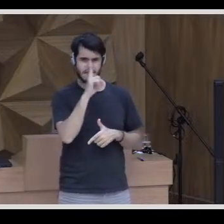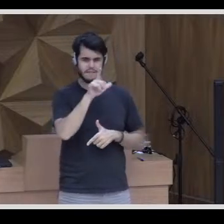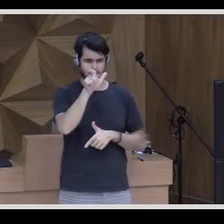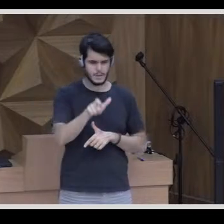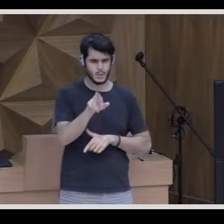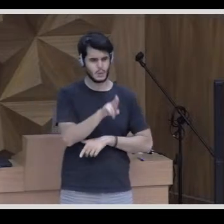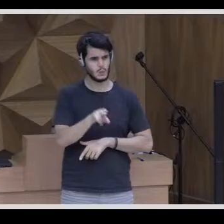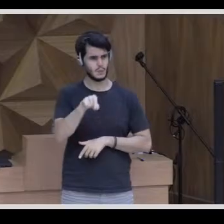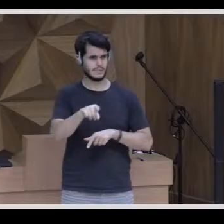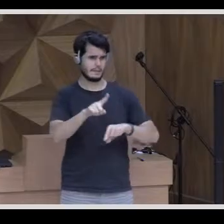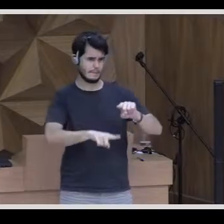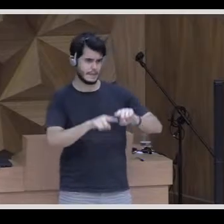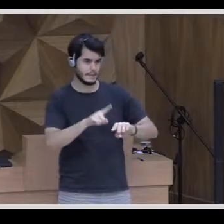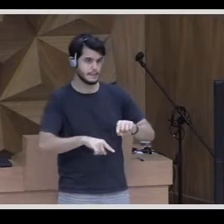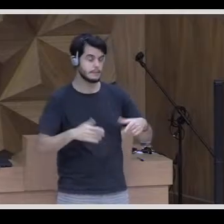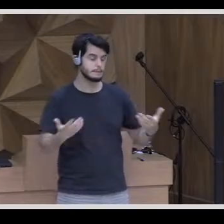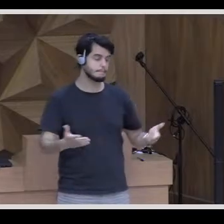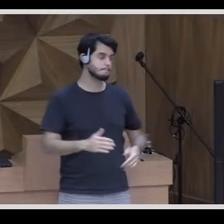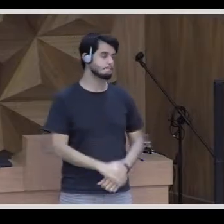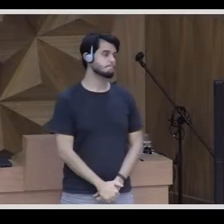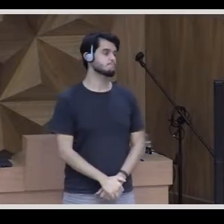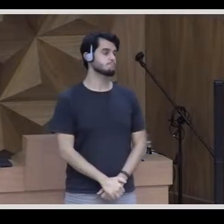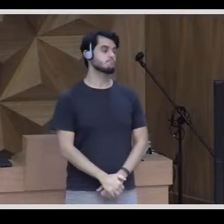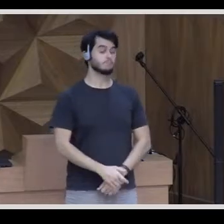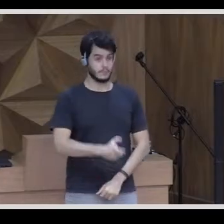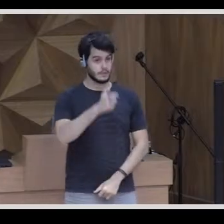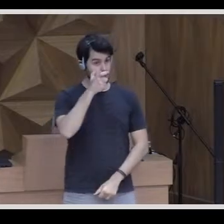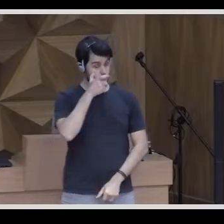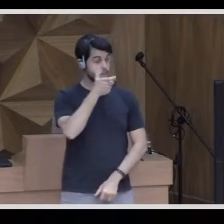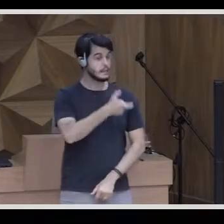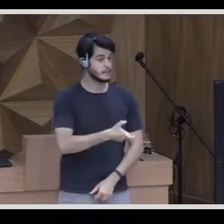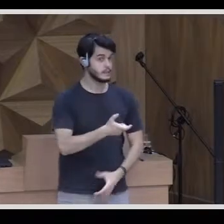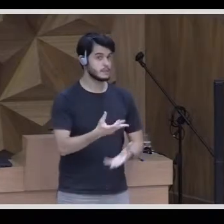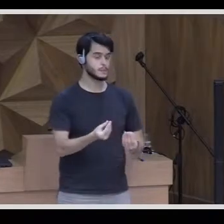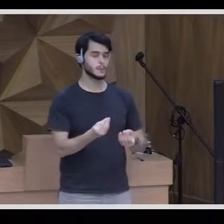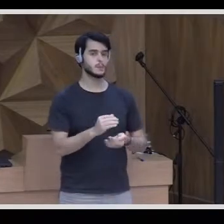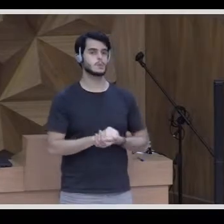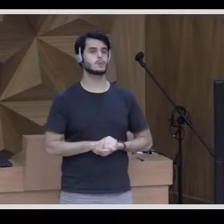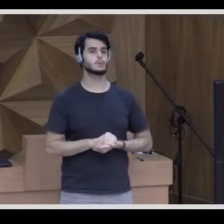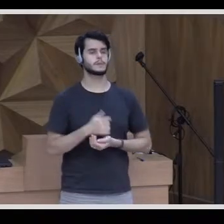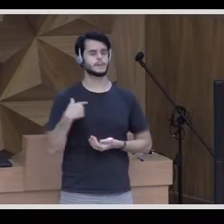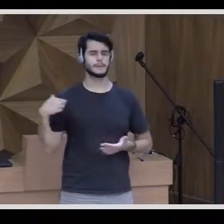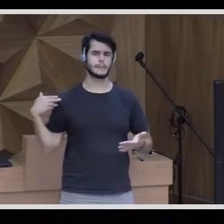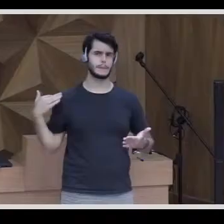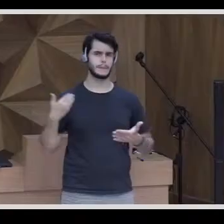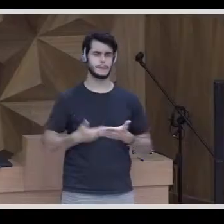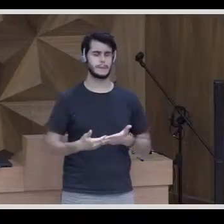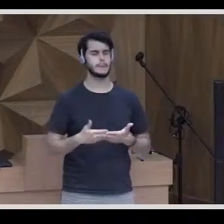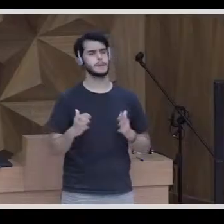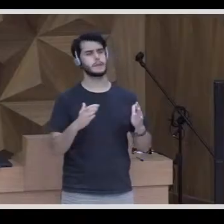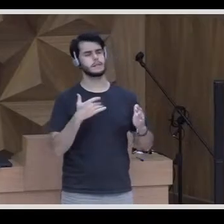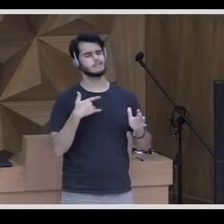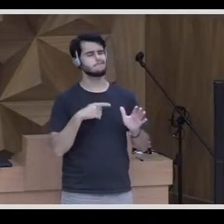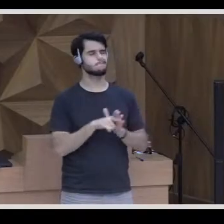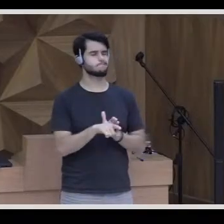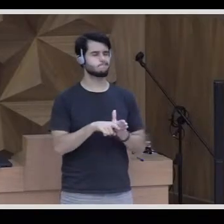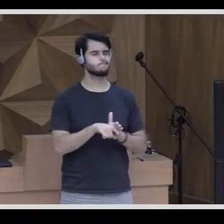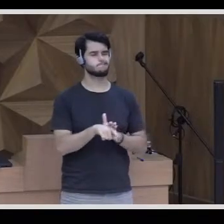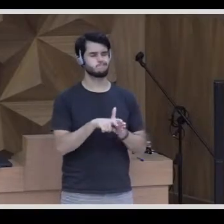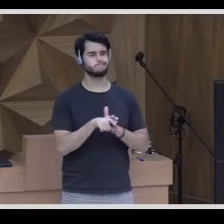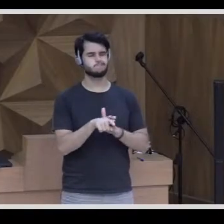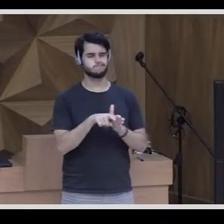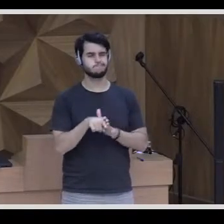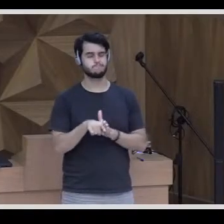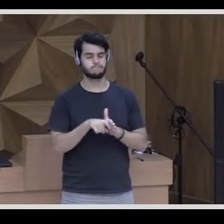very interesting, and we spent a long time looking at them, and every now and again we still come back to medical devices, not these ones in particular,